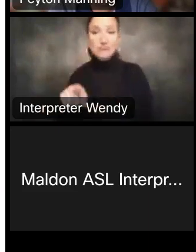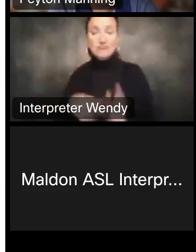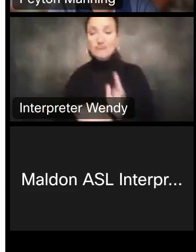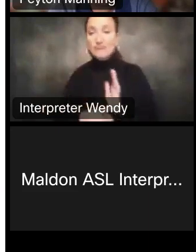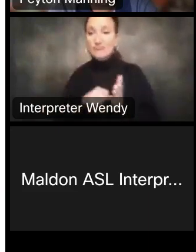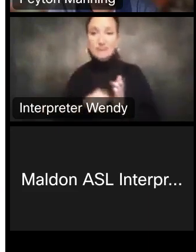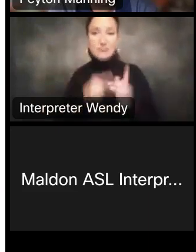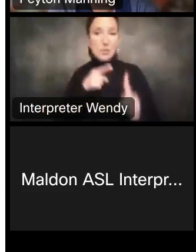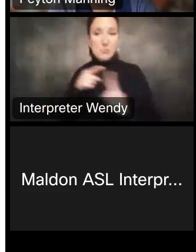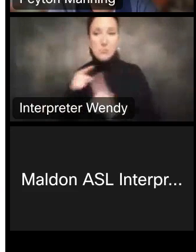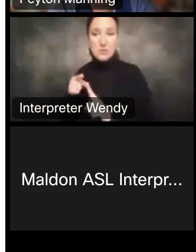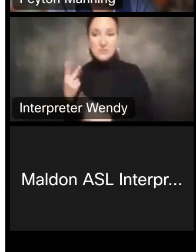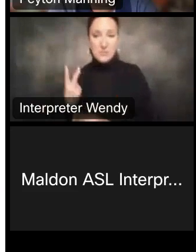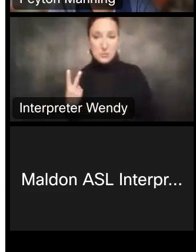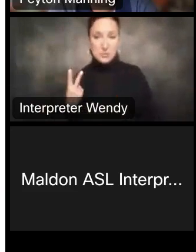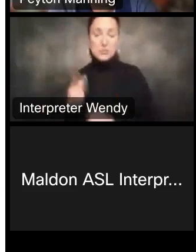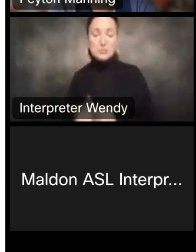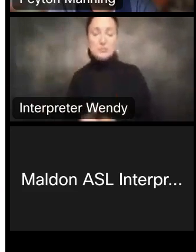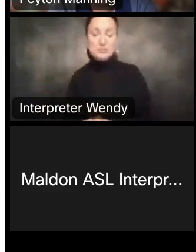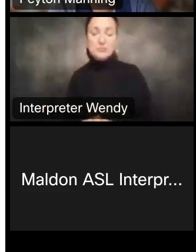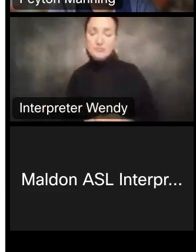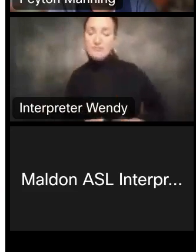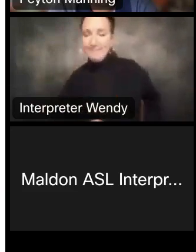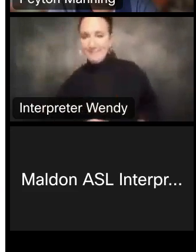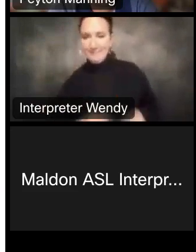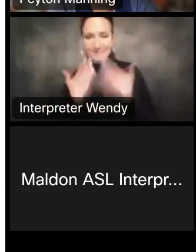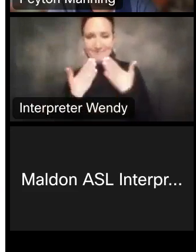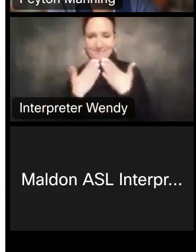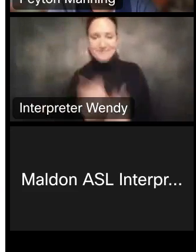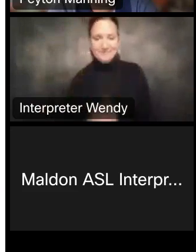their points. We've talked about it at length. So thanks so much.